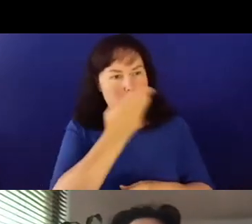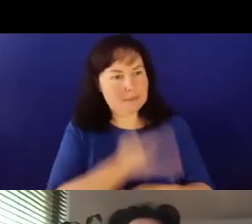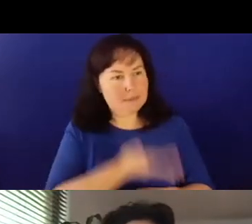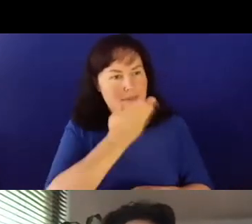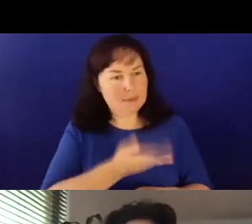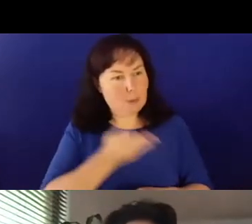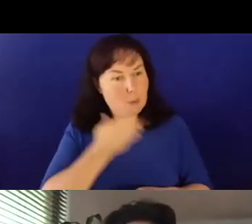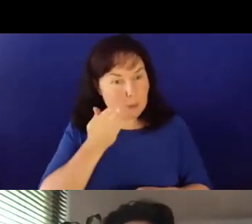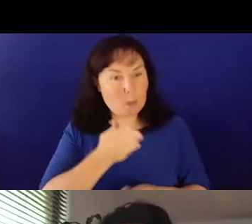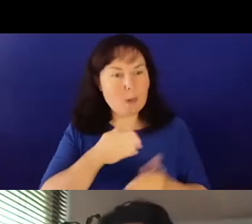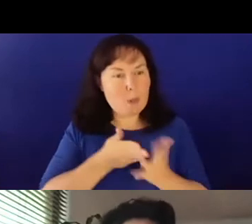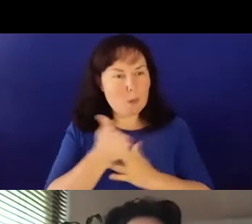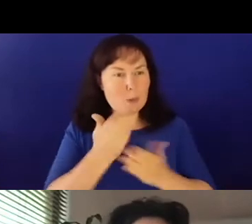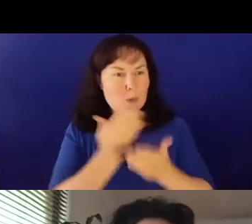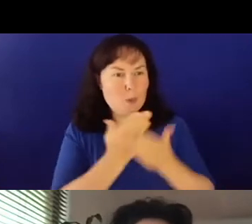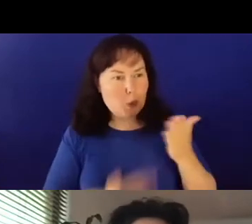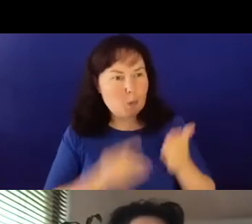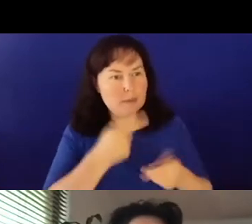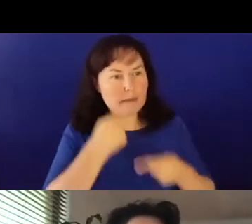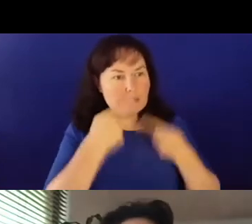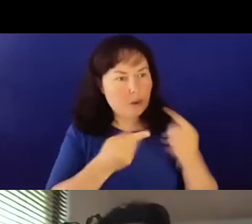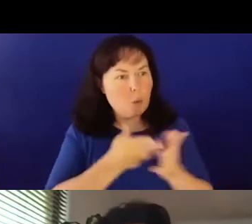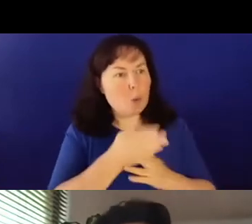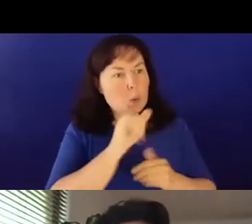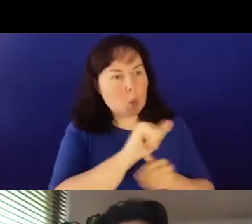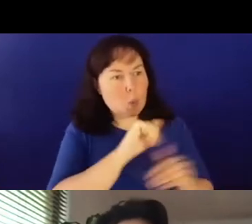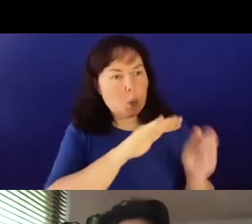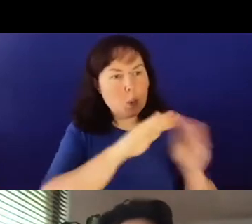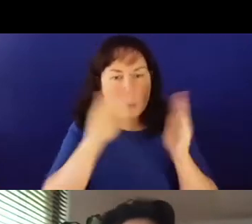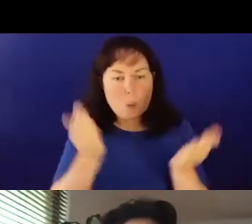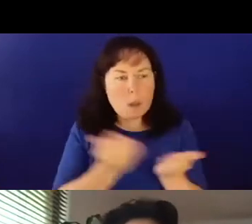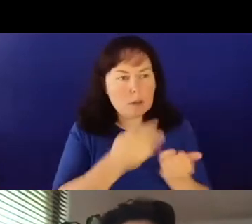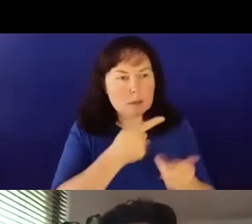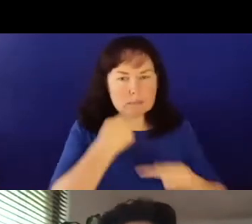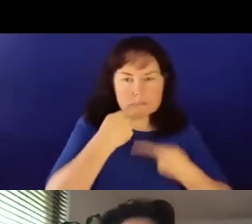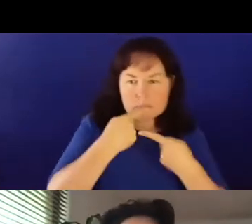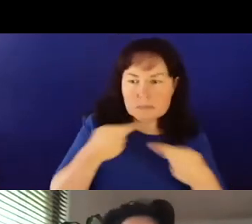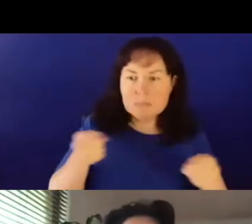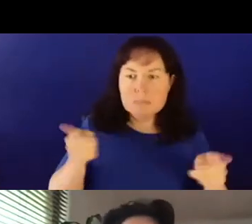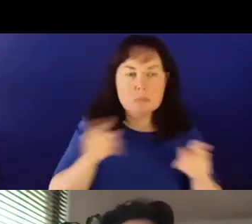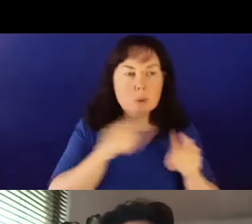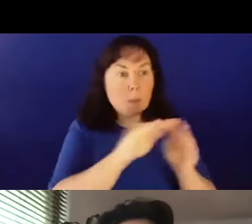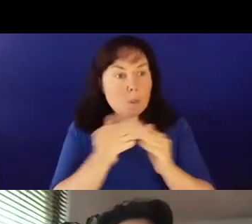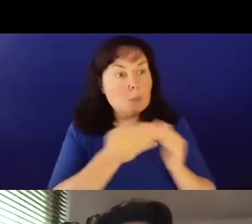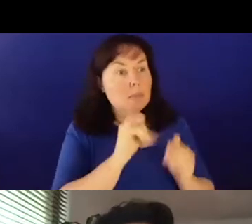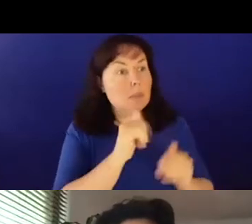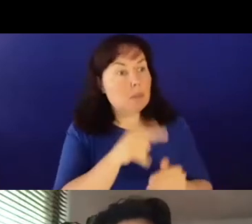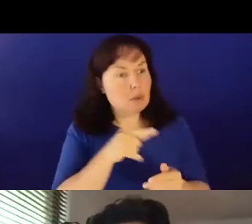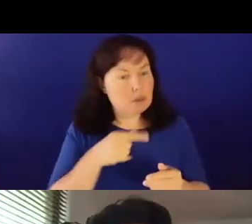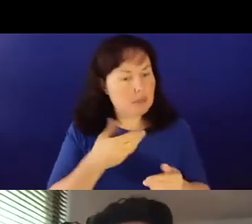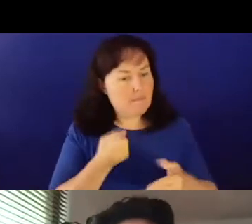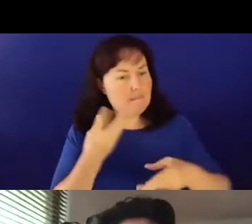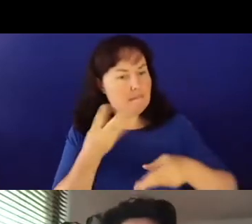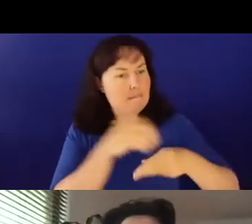story that you're telling, but through the worlds that you're speaking to, the communities that you're drawing from, stories that are coming from your